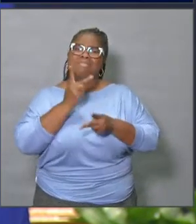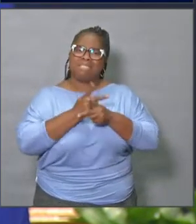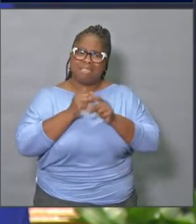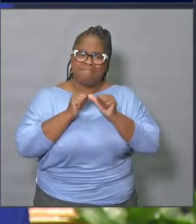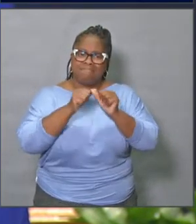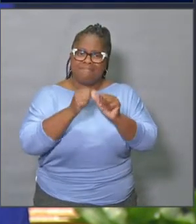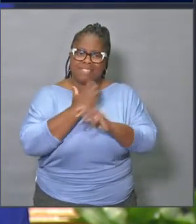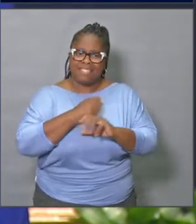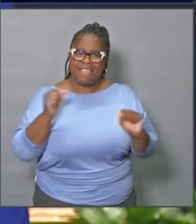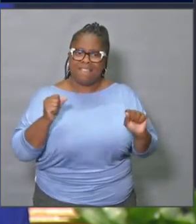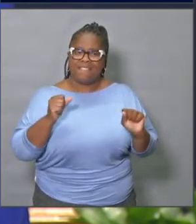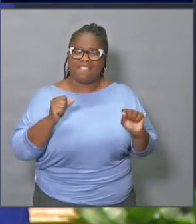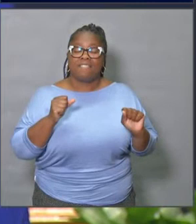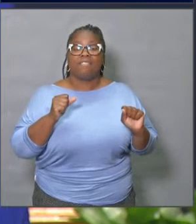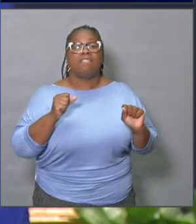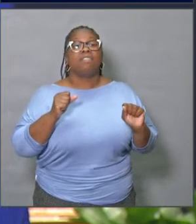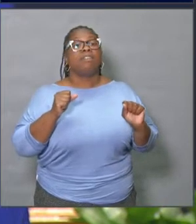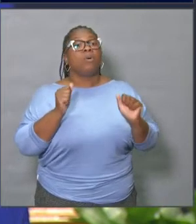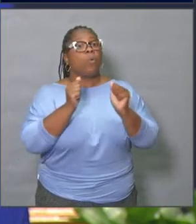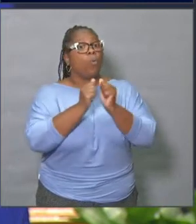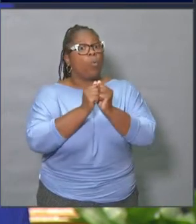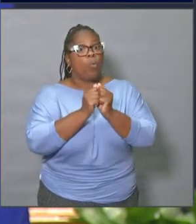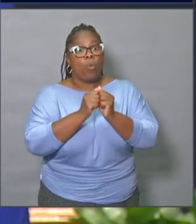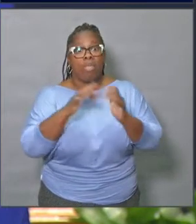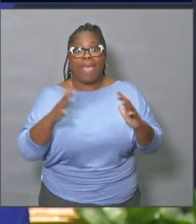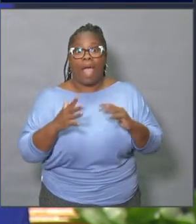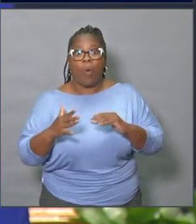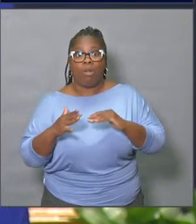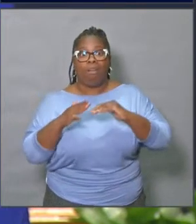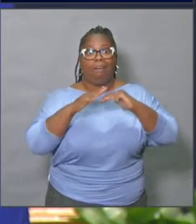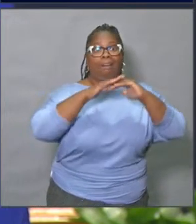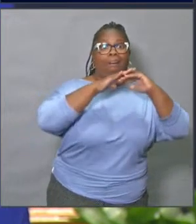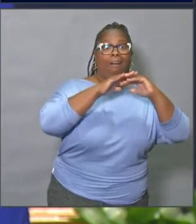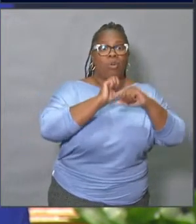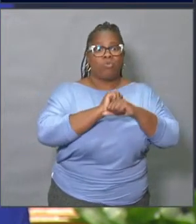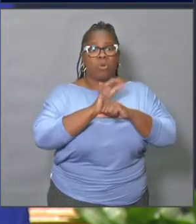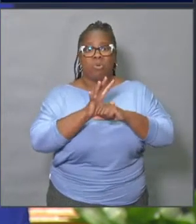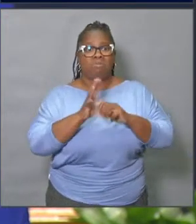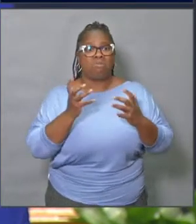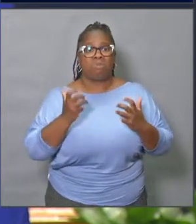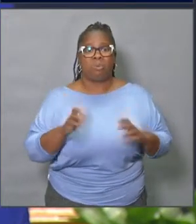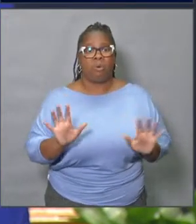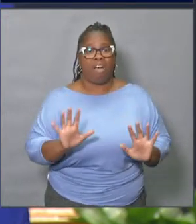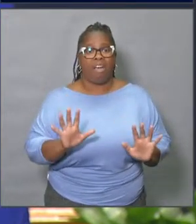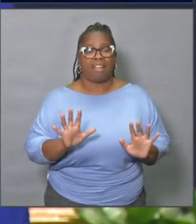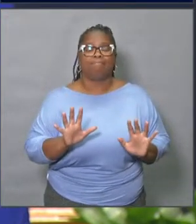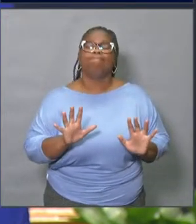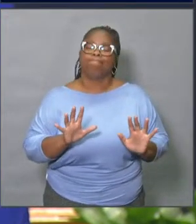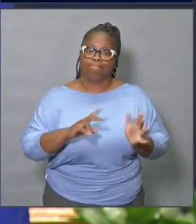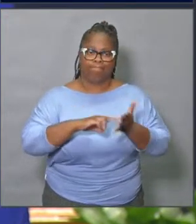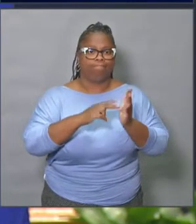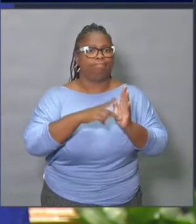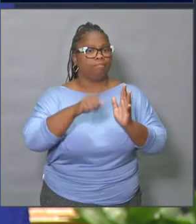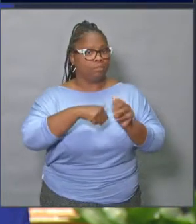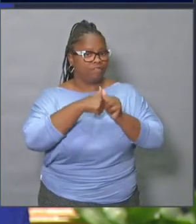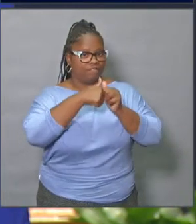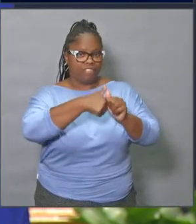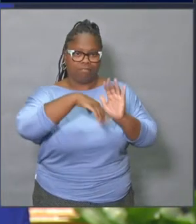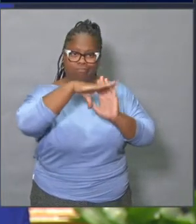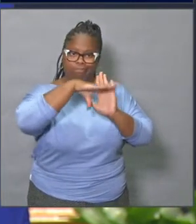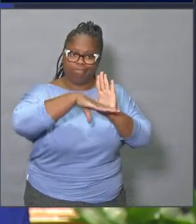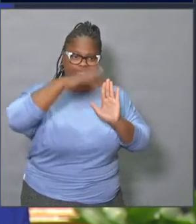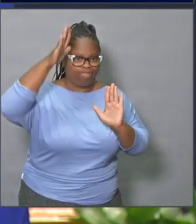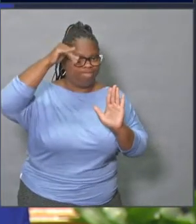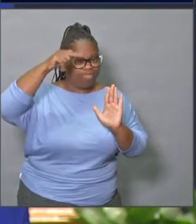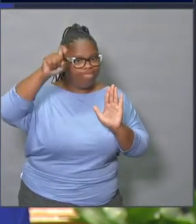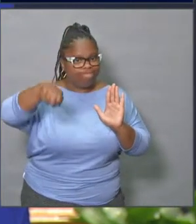only way for us to reopen without creating huge increases in cases, hospitalizations, and deaths from